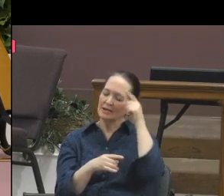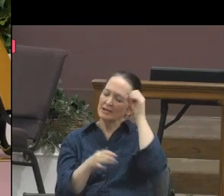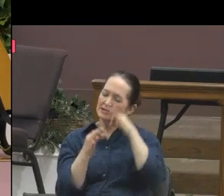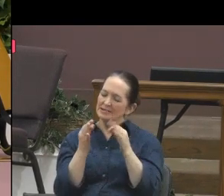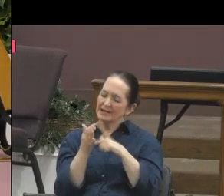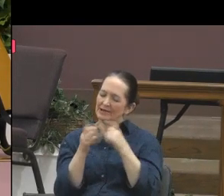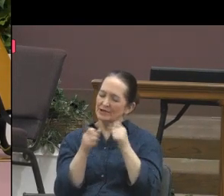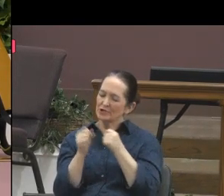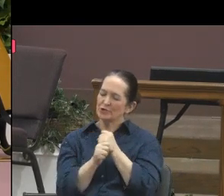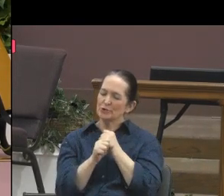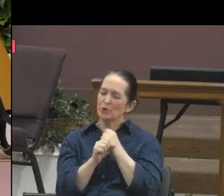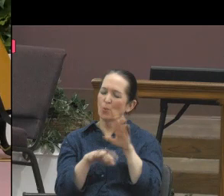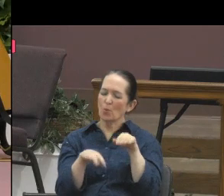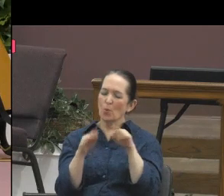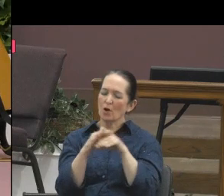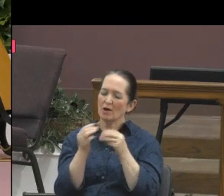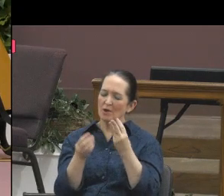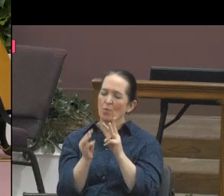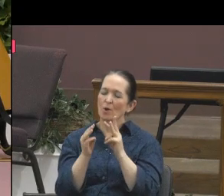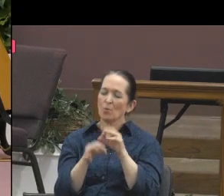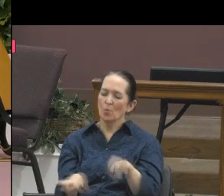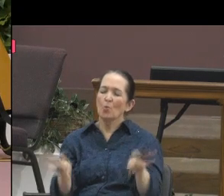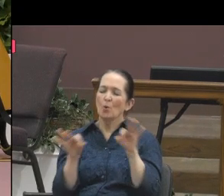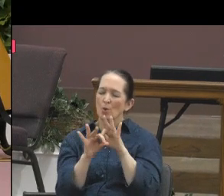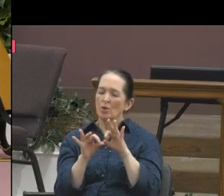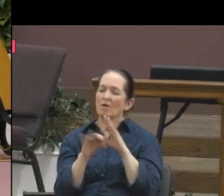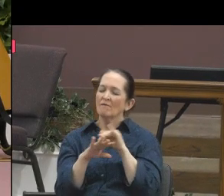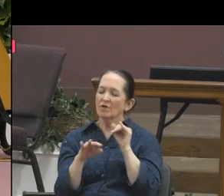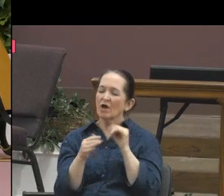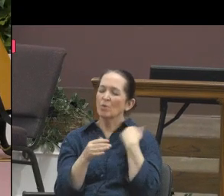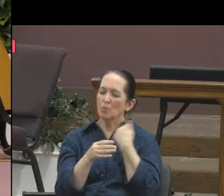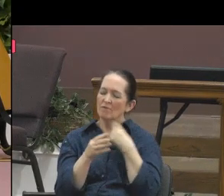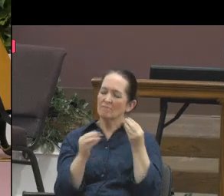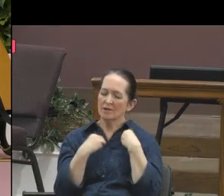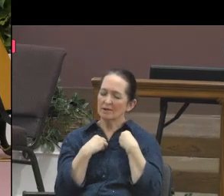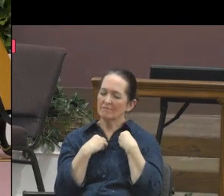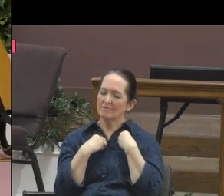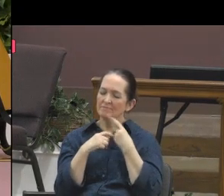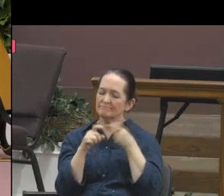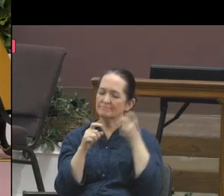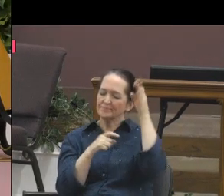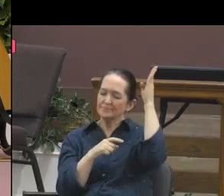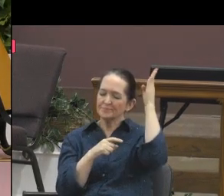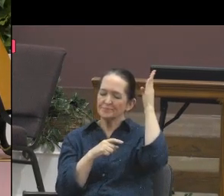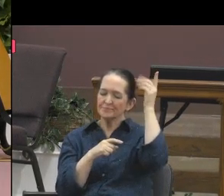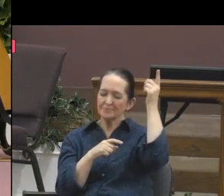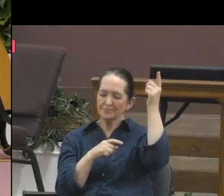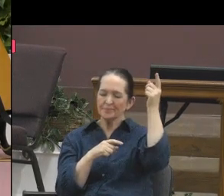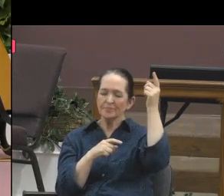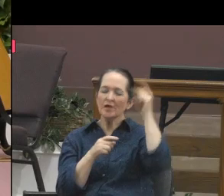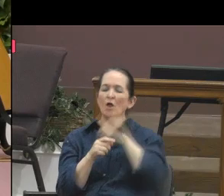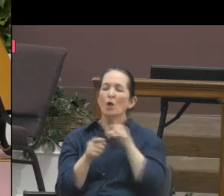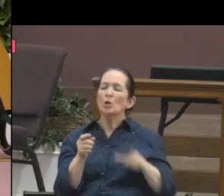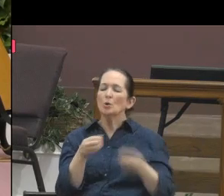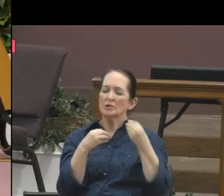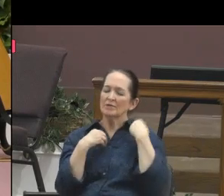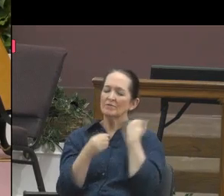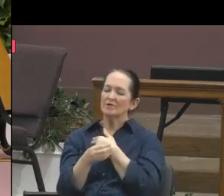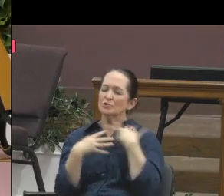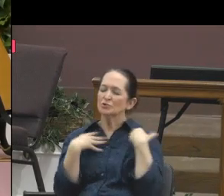year to walk in a way worthy of the calling that we have been given. And then, Lord, give us the